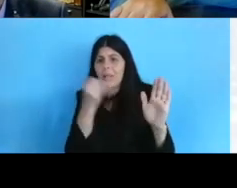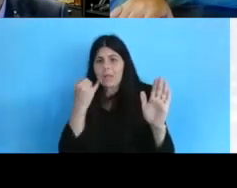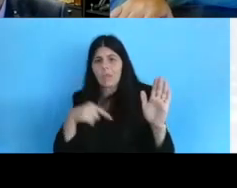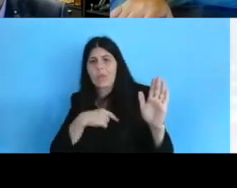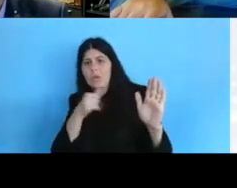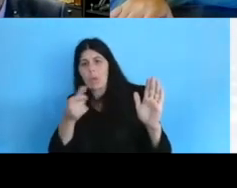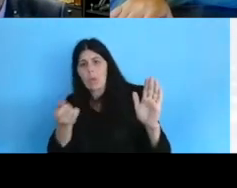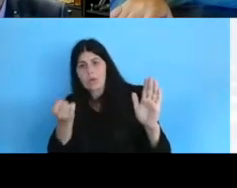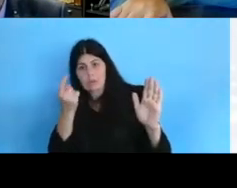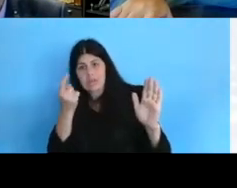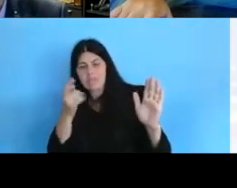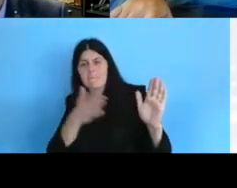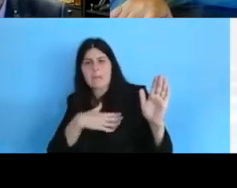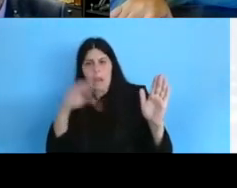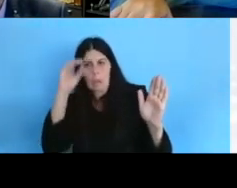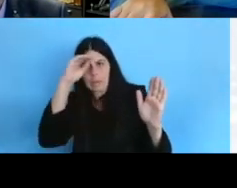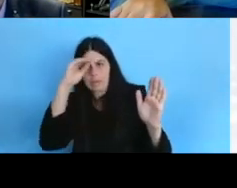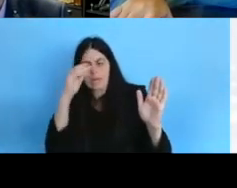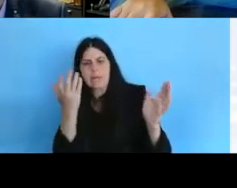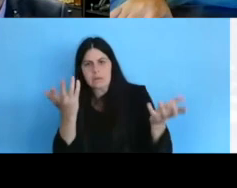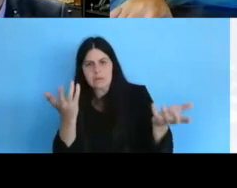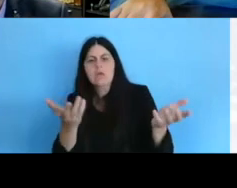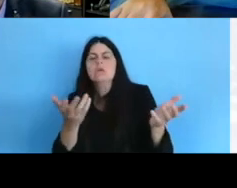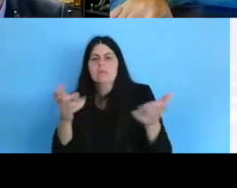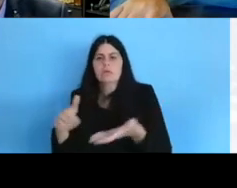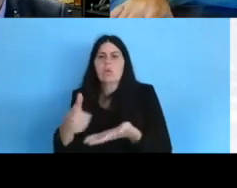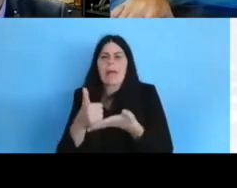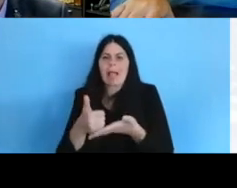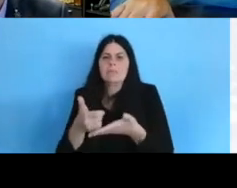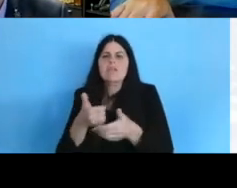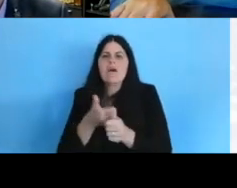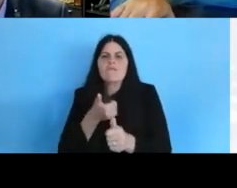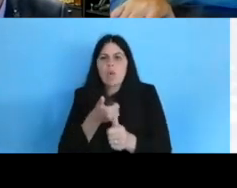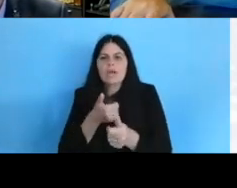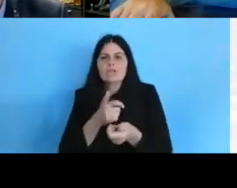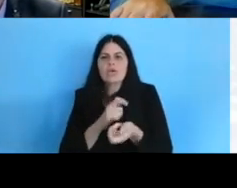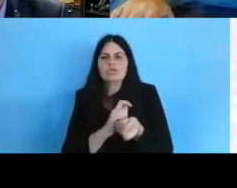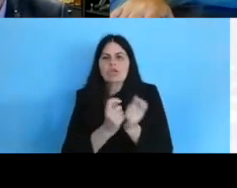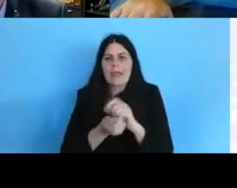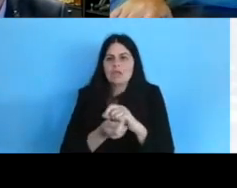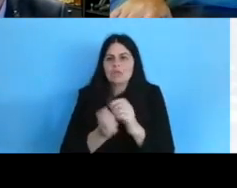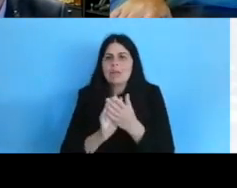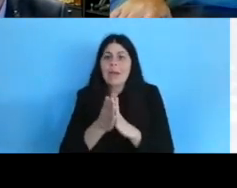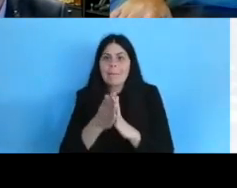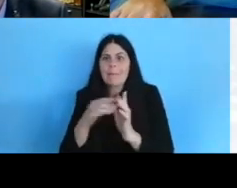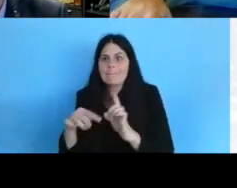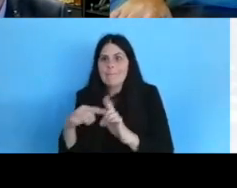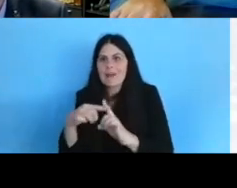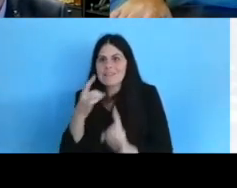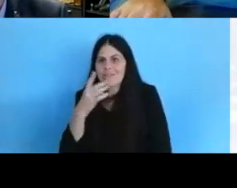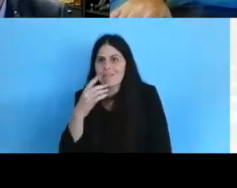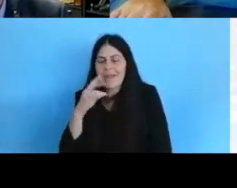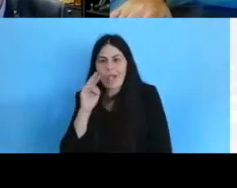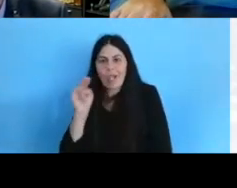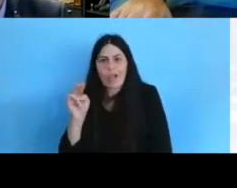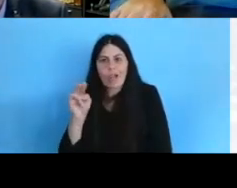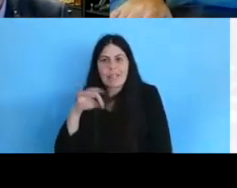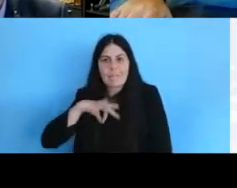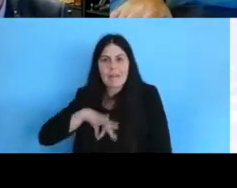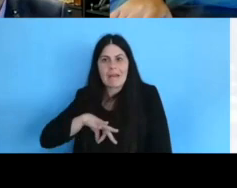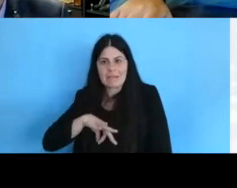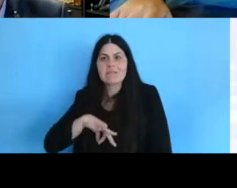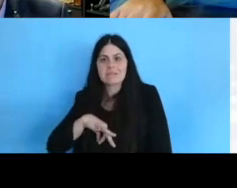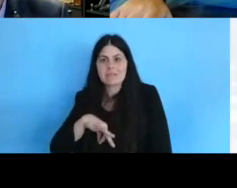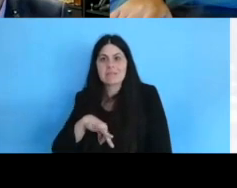but this helps avoid that and put it into a positive light and look at the benefits and opportunities that a disabled veteran would bring.